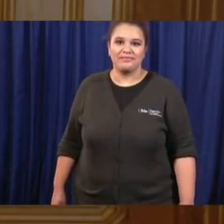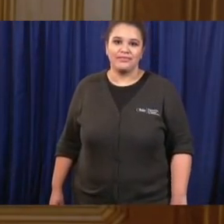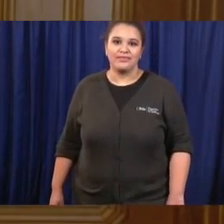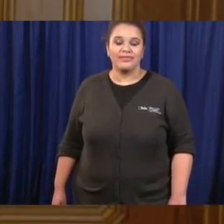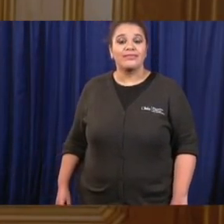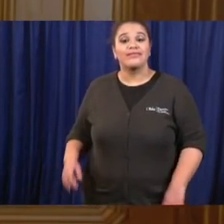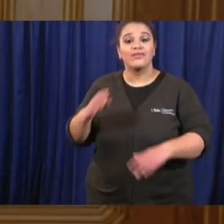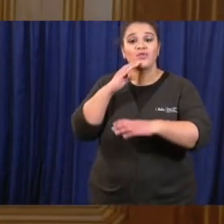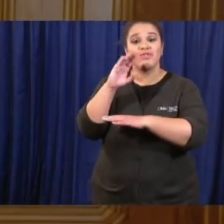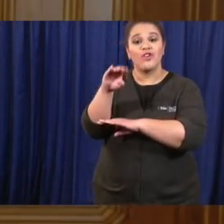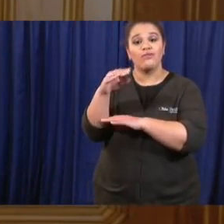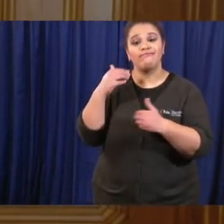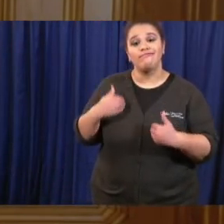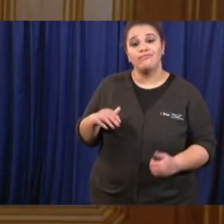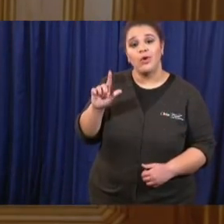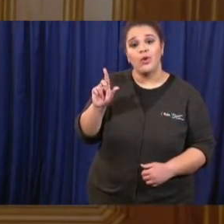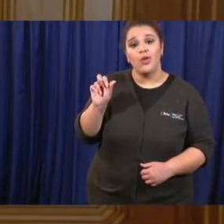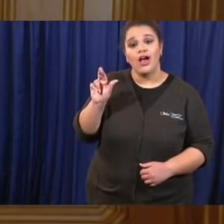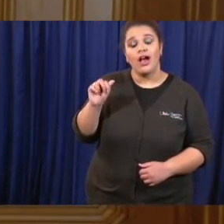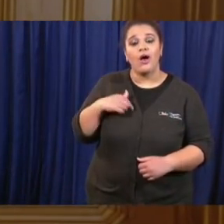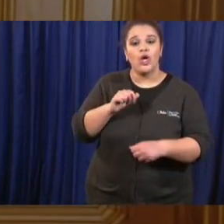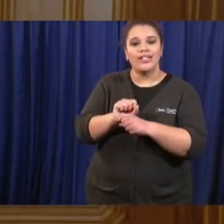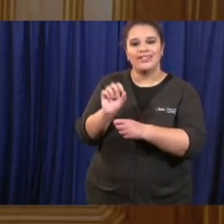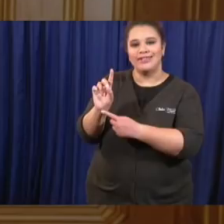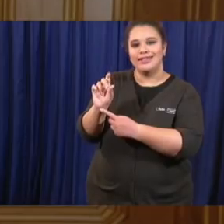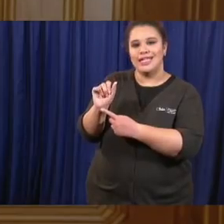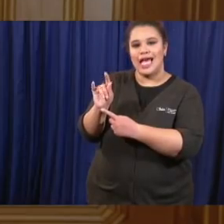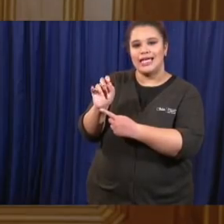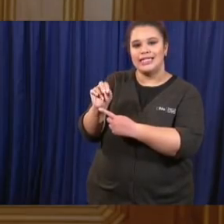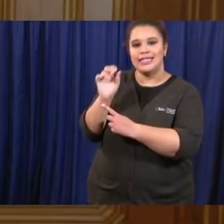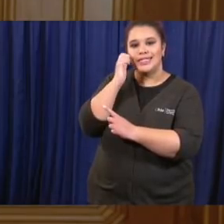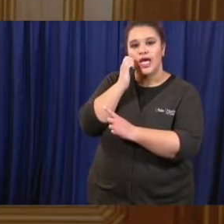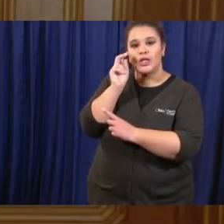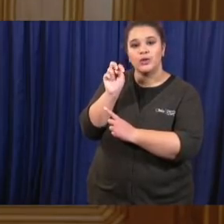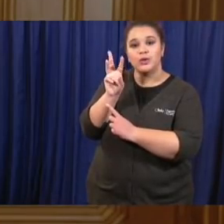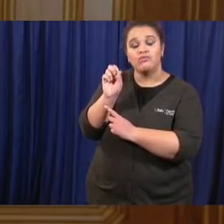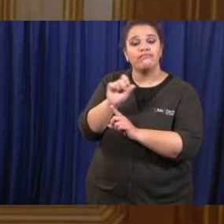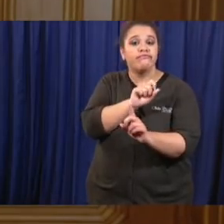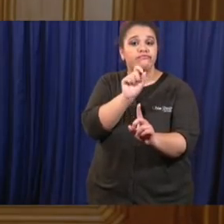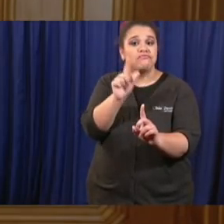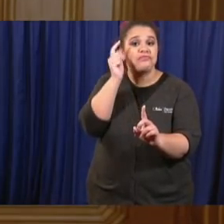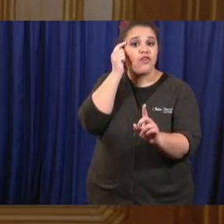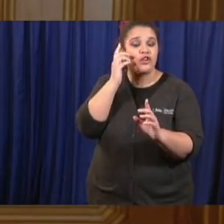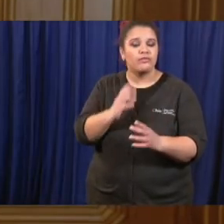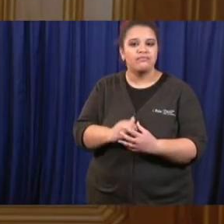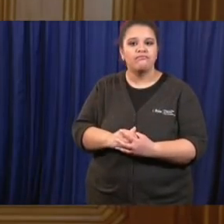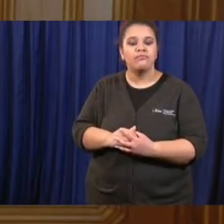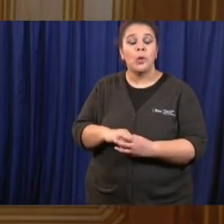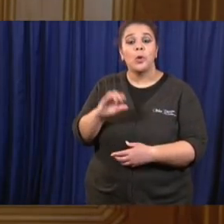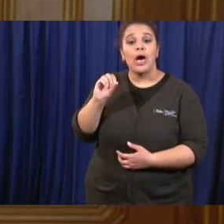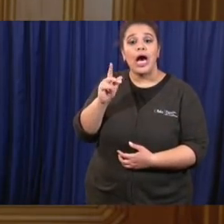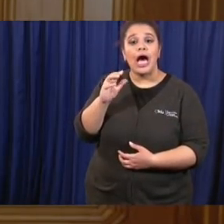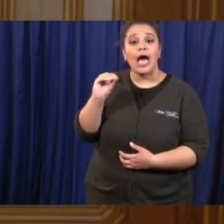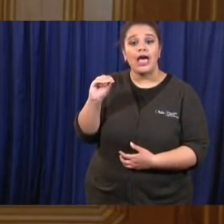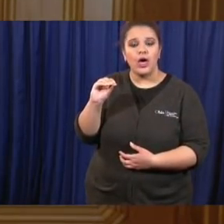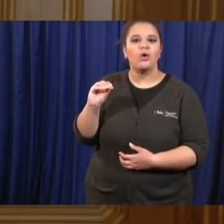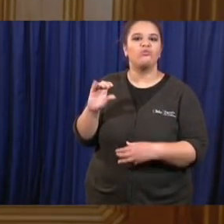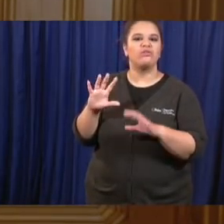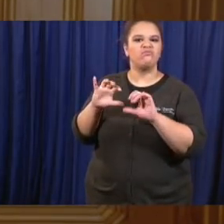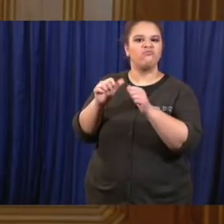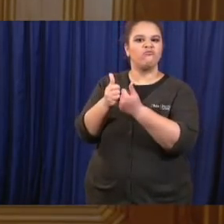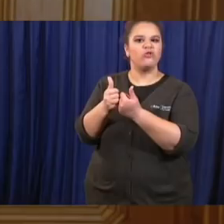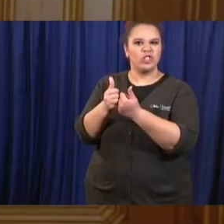Good afternoon, it's Laura Bischoff, Dayton Daily News. My question is for Governor DeWine. I read the Ohio Hospital Association's plan that was circulated,